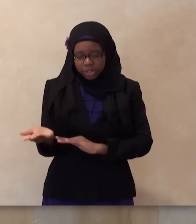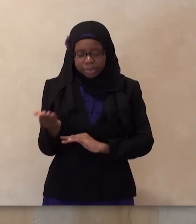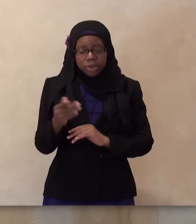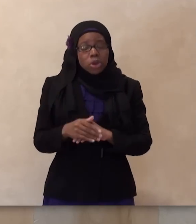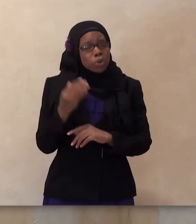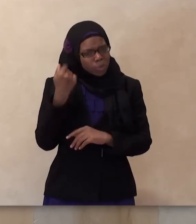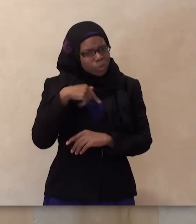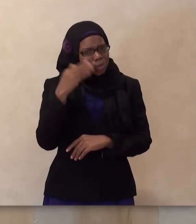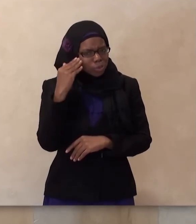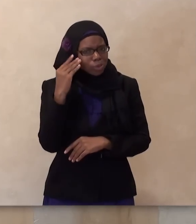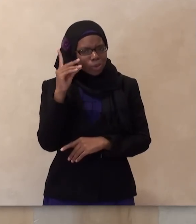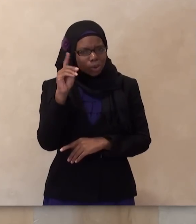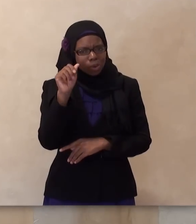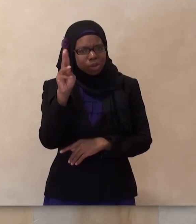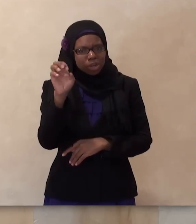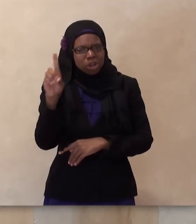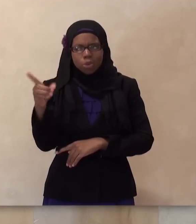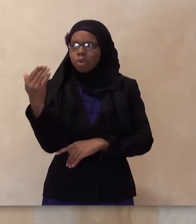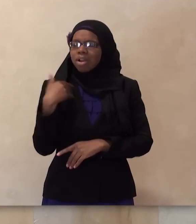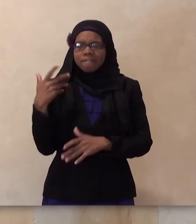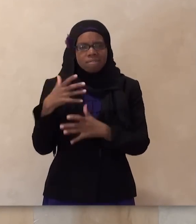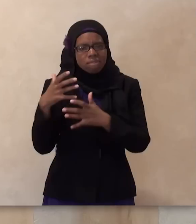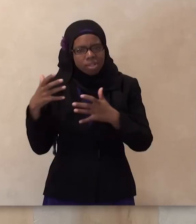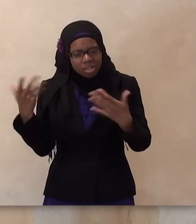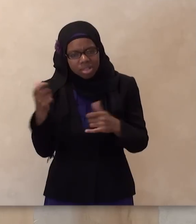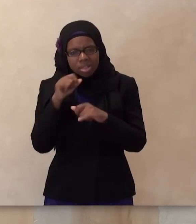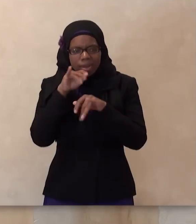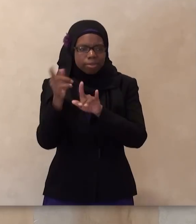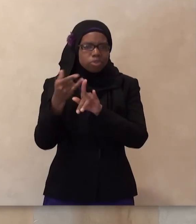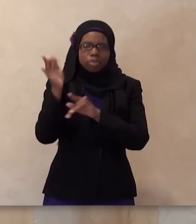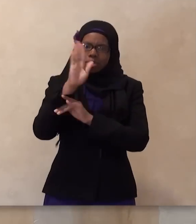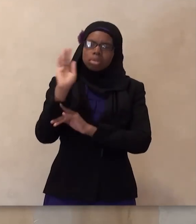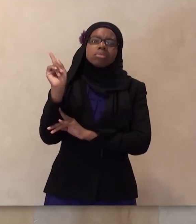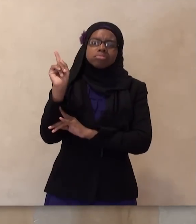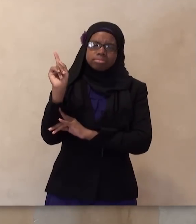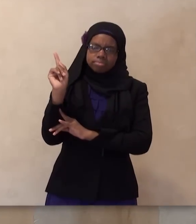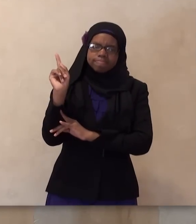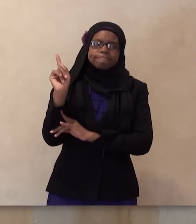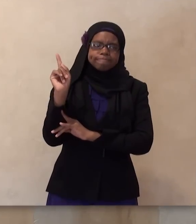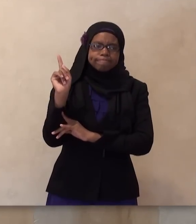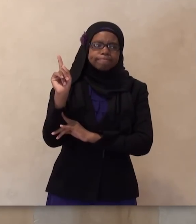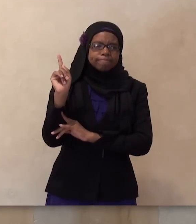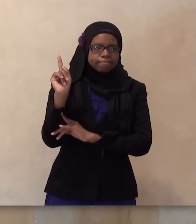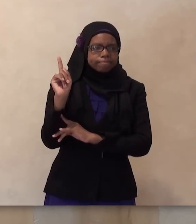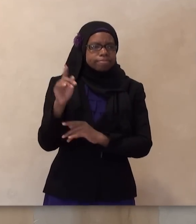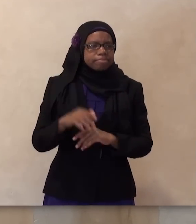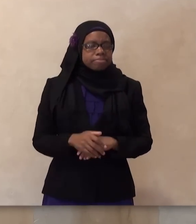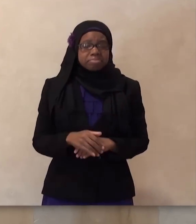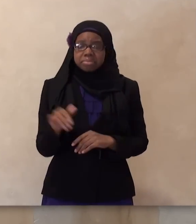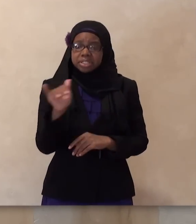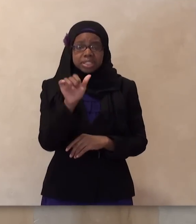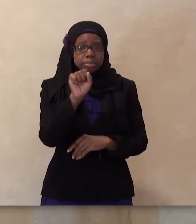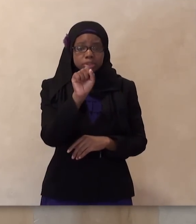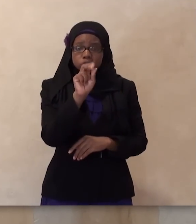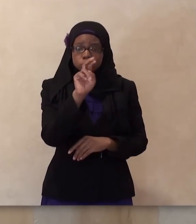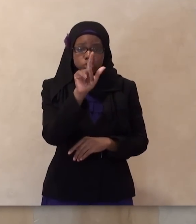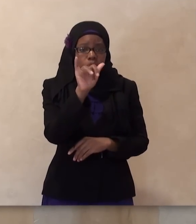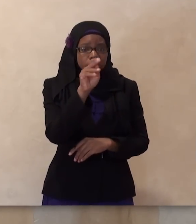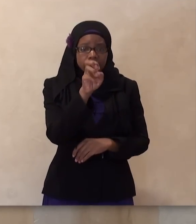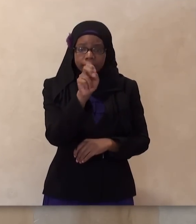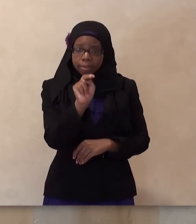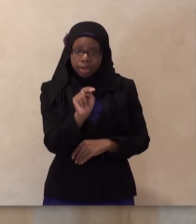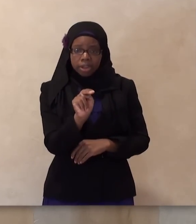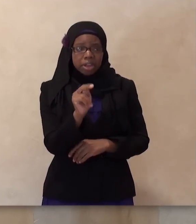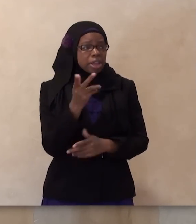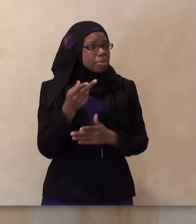salam was given a lot of blessings from Allah subhanahu wa ta'ala. Like Sulaiman alayhi salatu wa salam, you might have read the